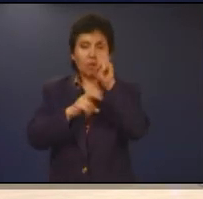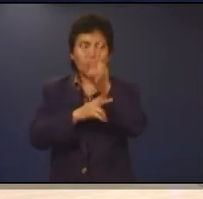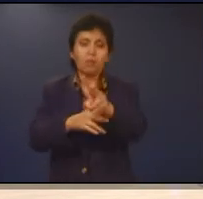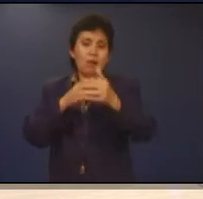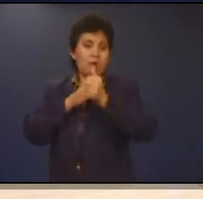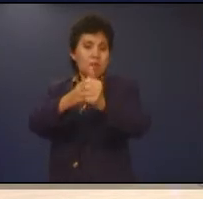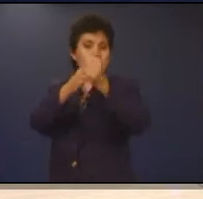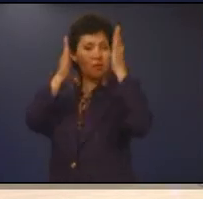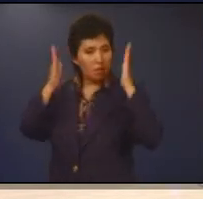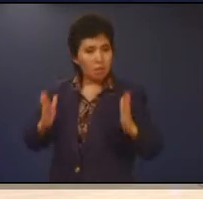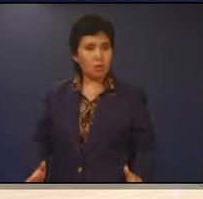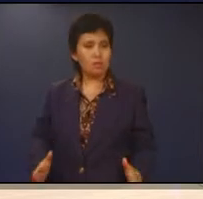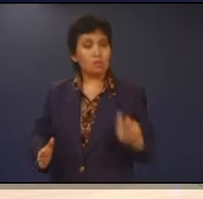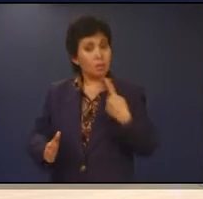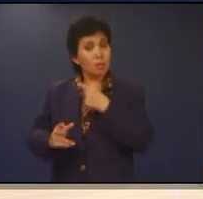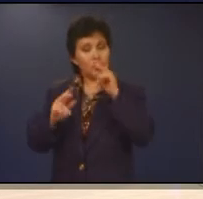seen leaders,